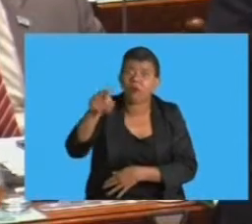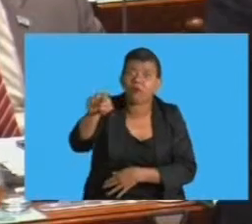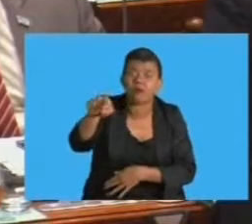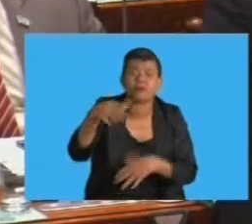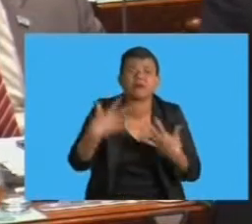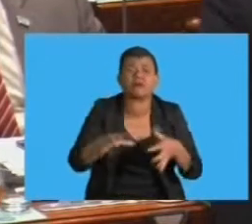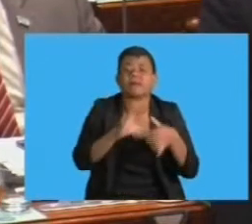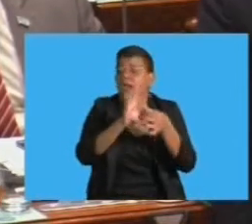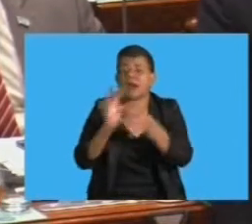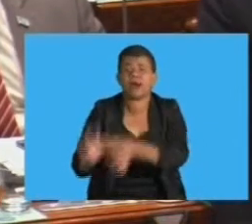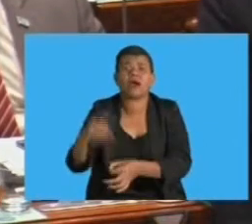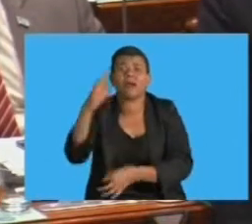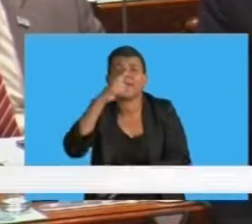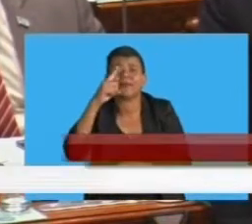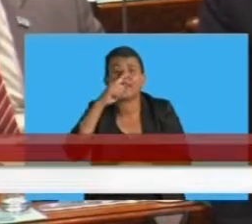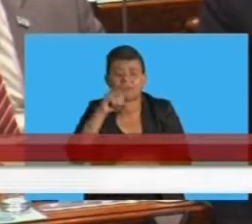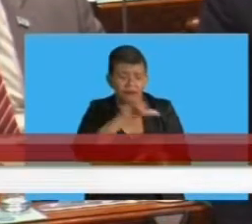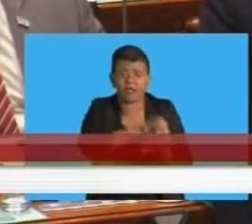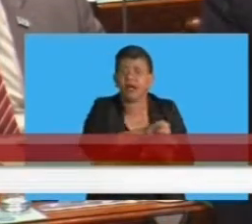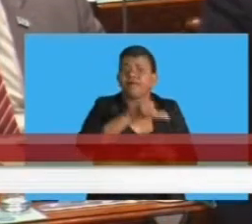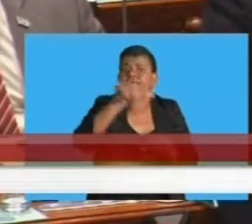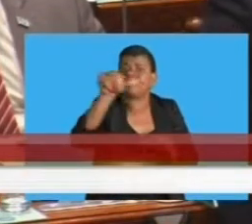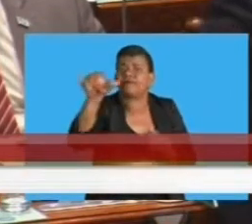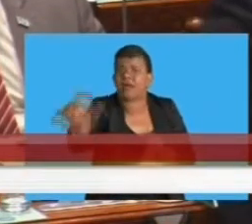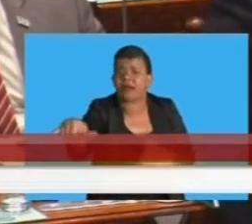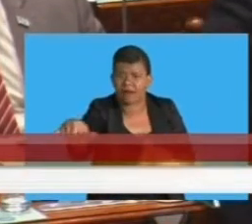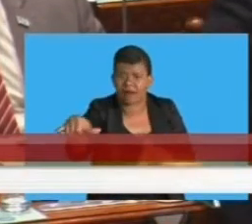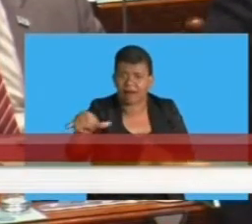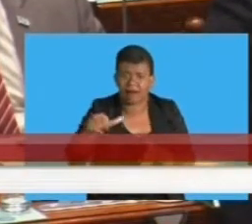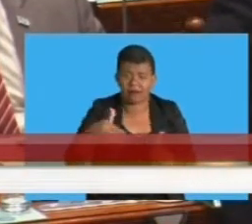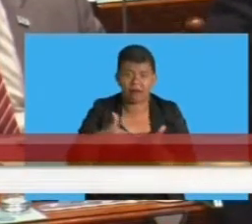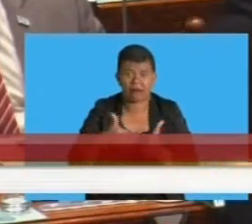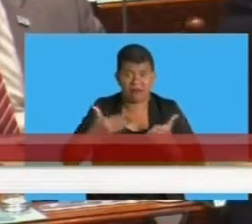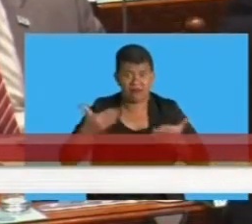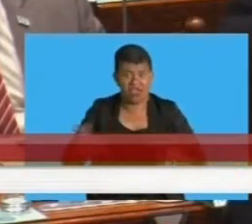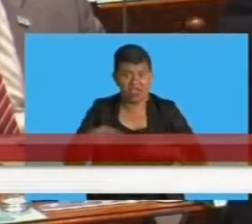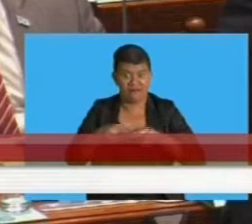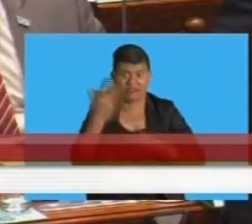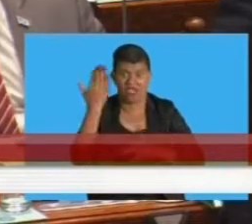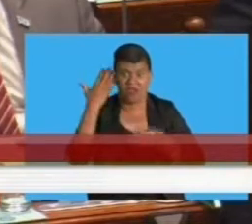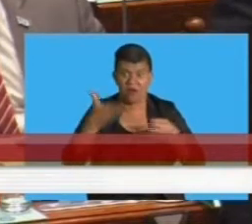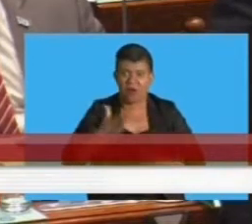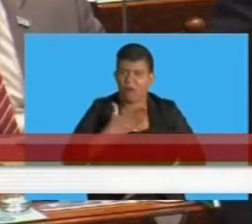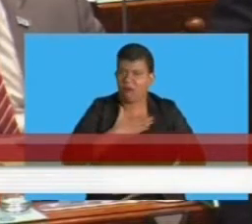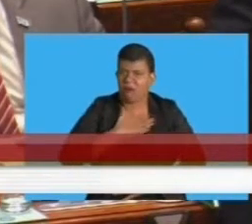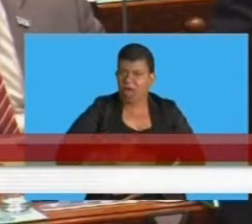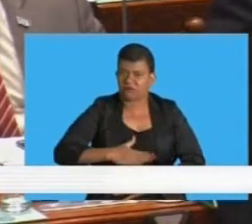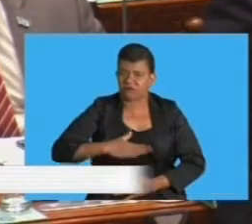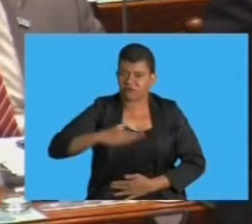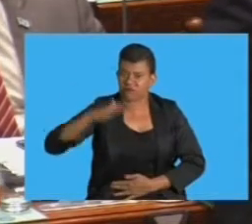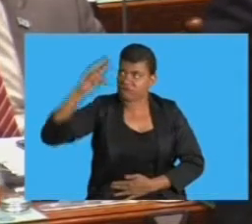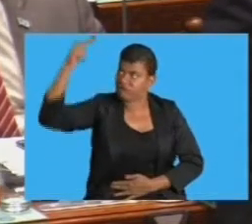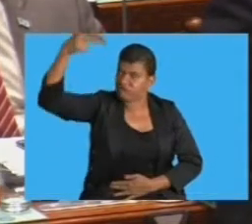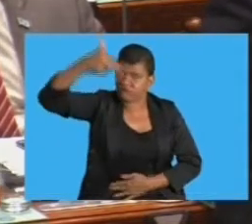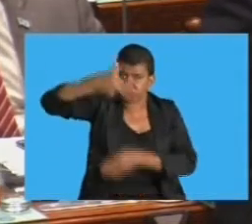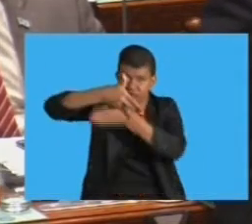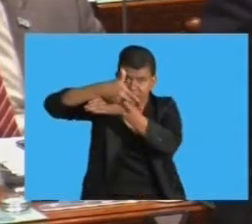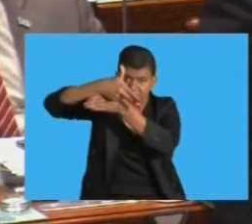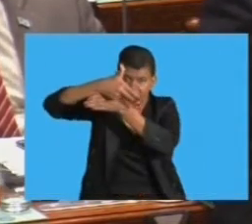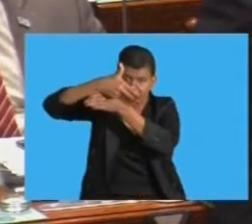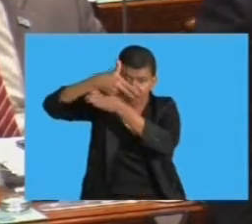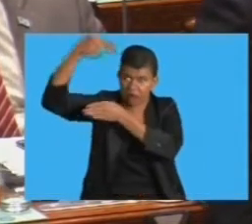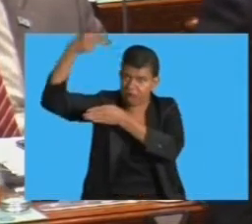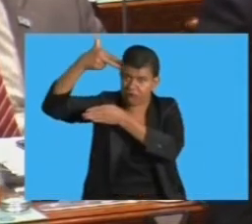At the moment, Fiji Airways is actually thinking about putting cameras in the luggage hall of those planes.